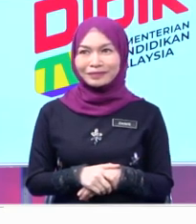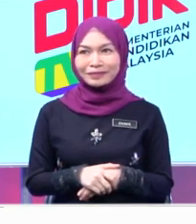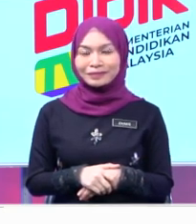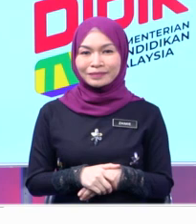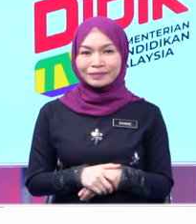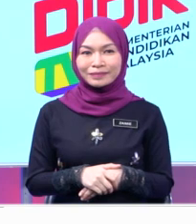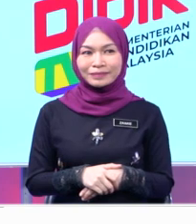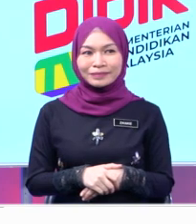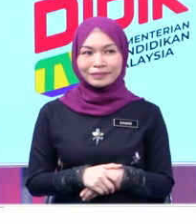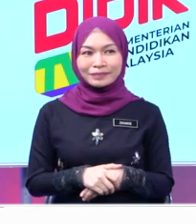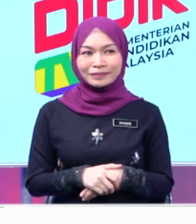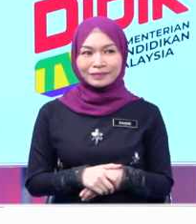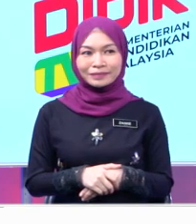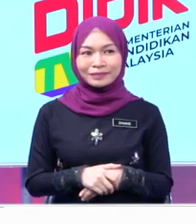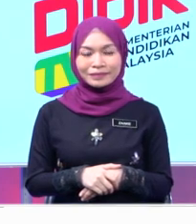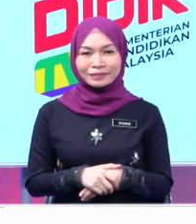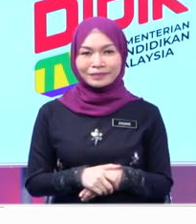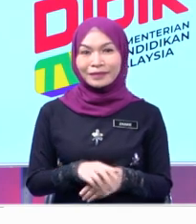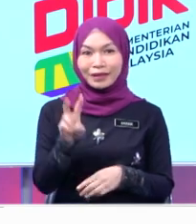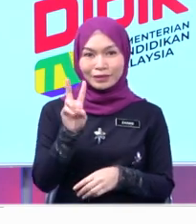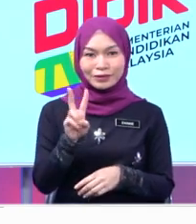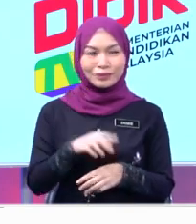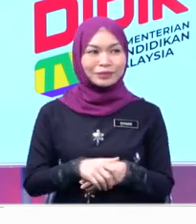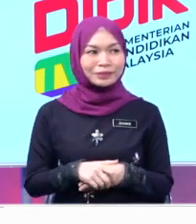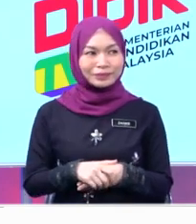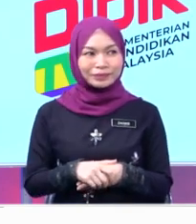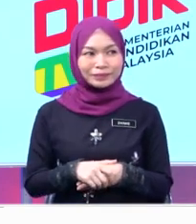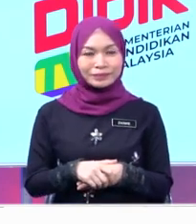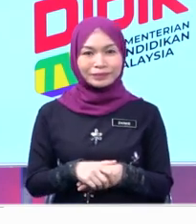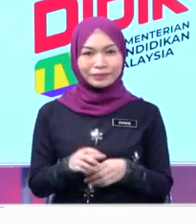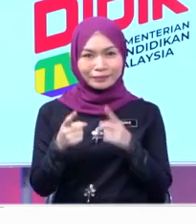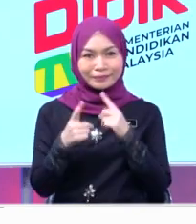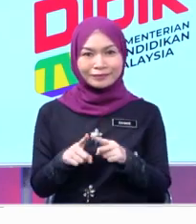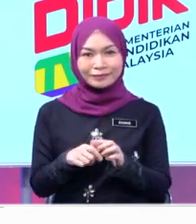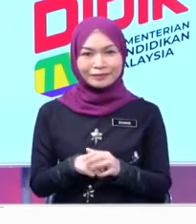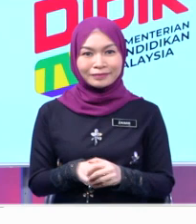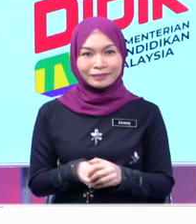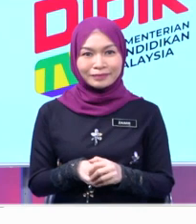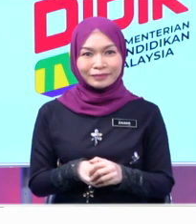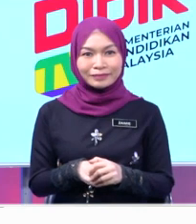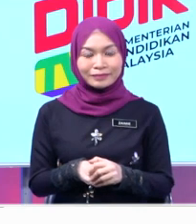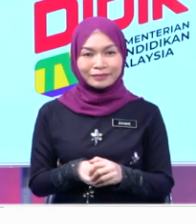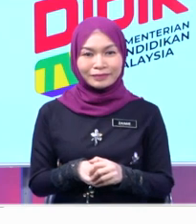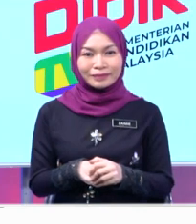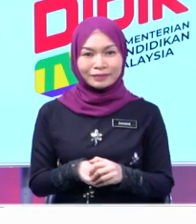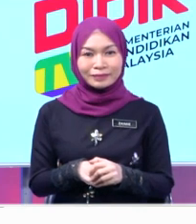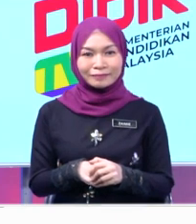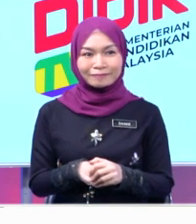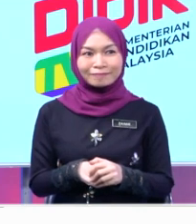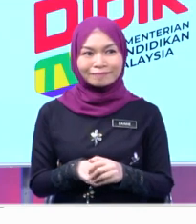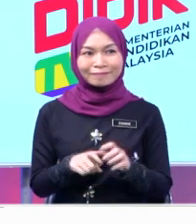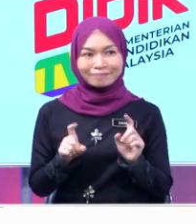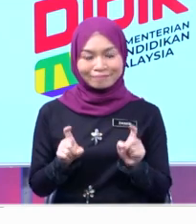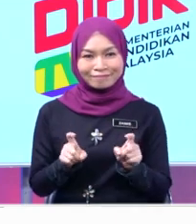It's. That's correct. Yes, there are 2 there. Can you see that, Chris? Yes. Those so are contractions. Shouldn't. It should be should not. Is that